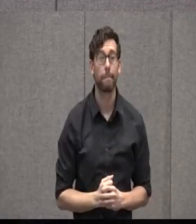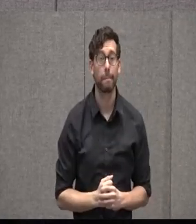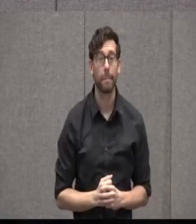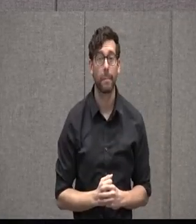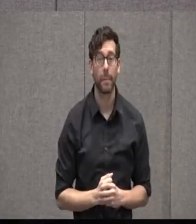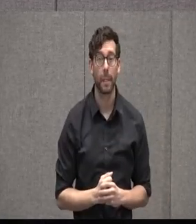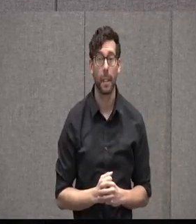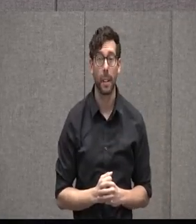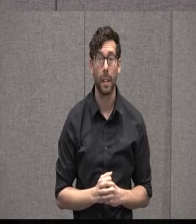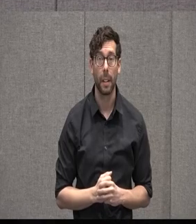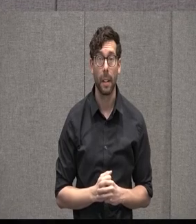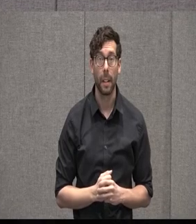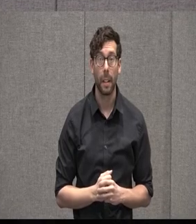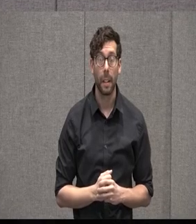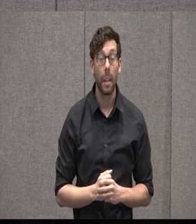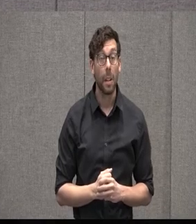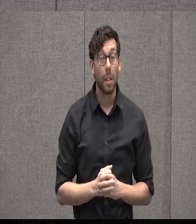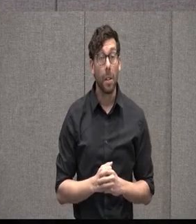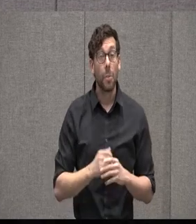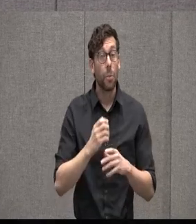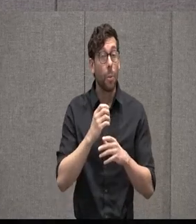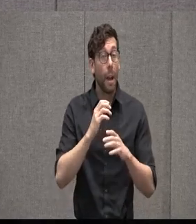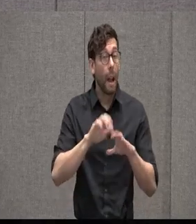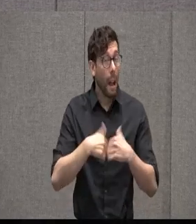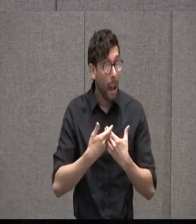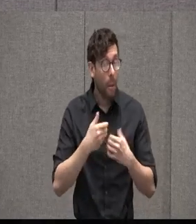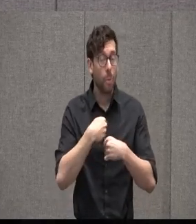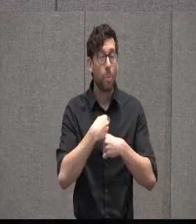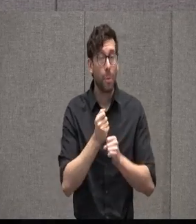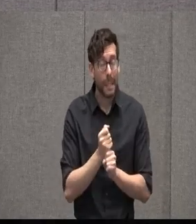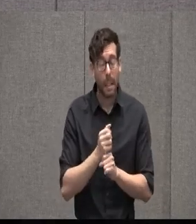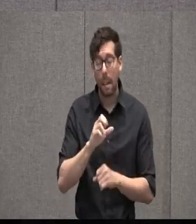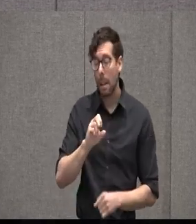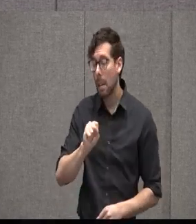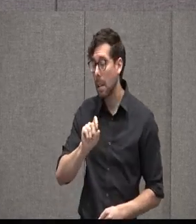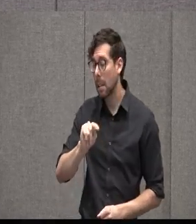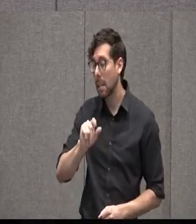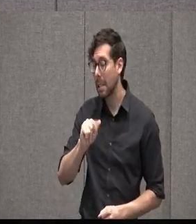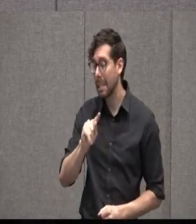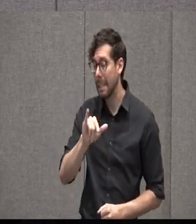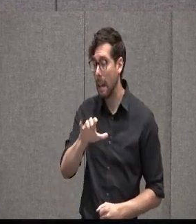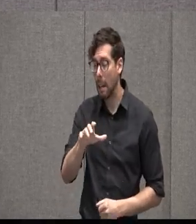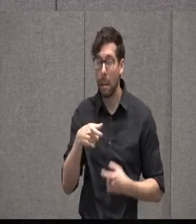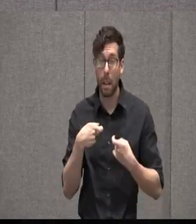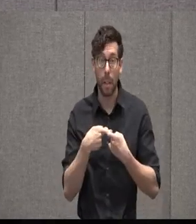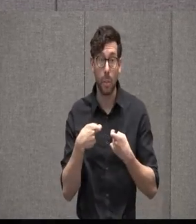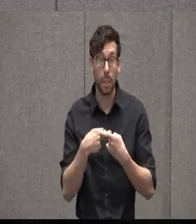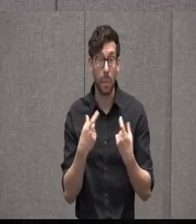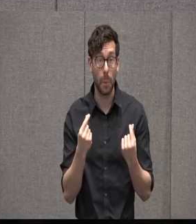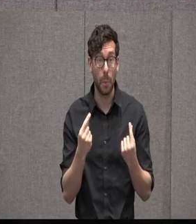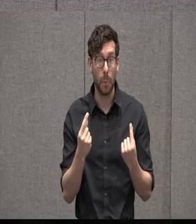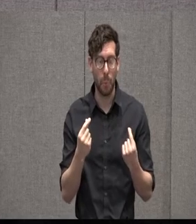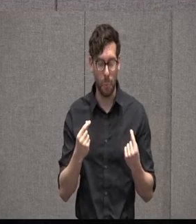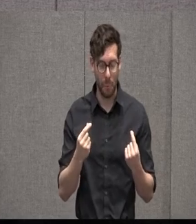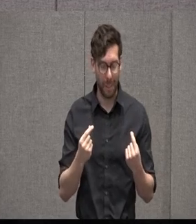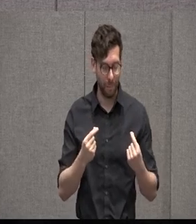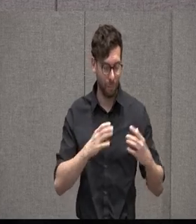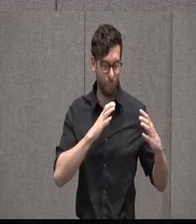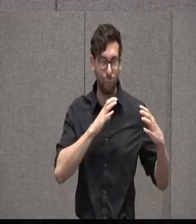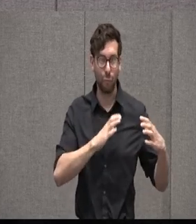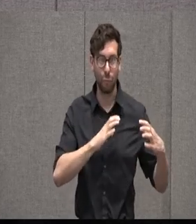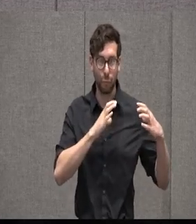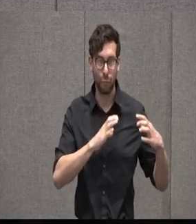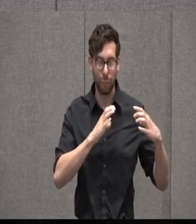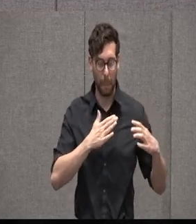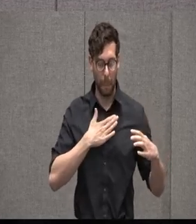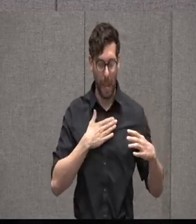So one way that I can create static electricity is by rubbing this balloon on my jacket. And let me describe my jacket